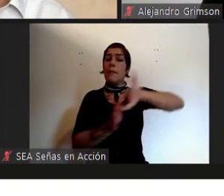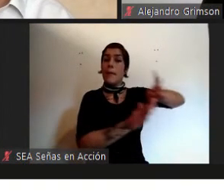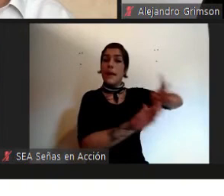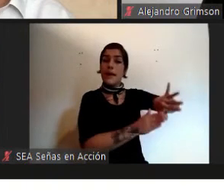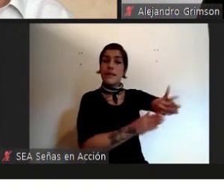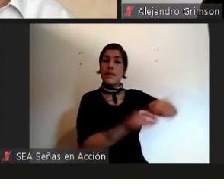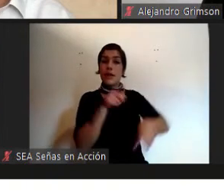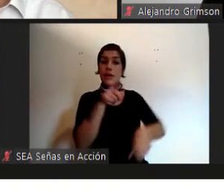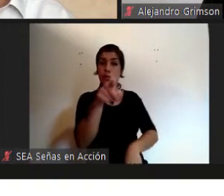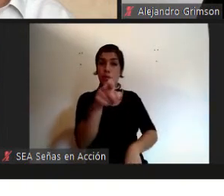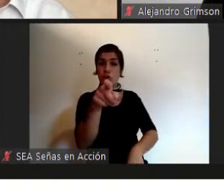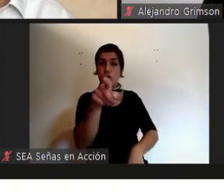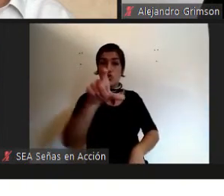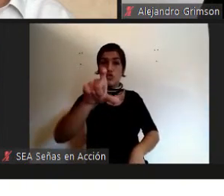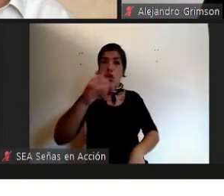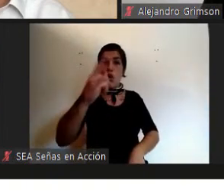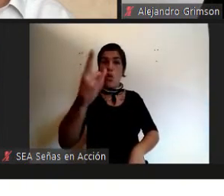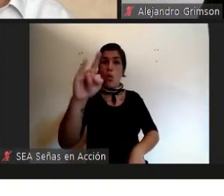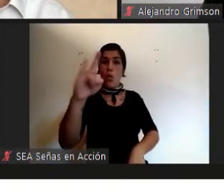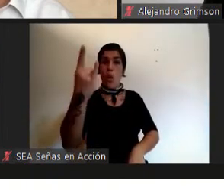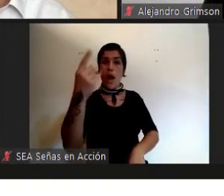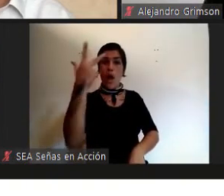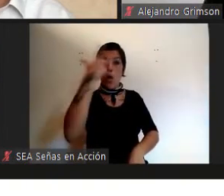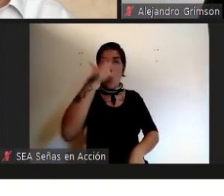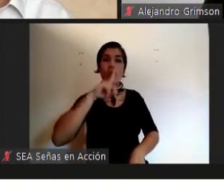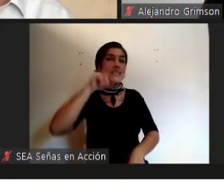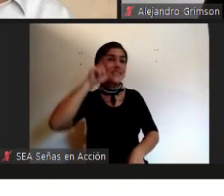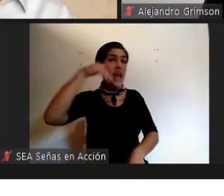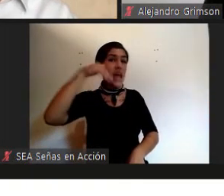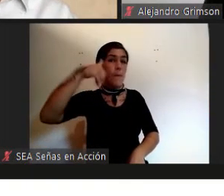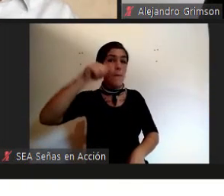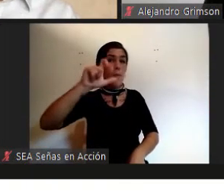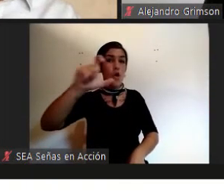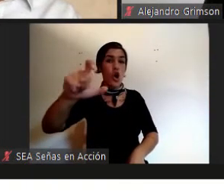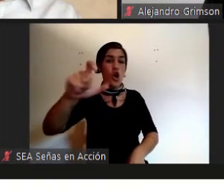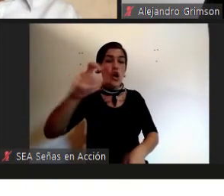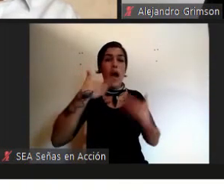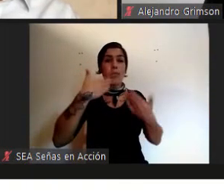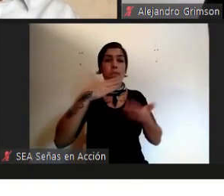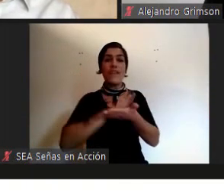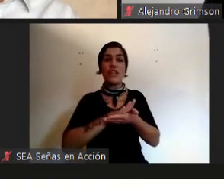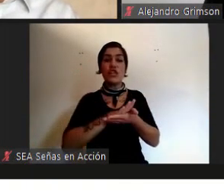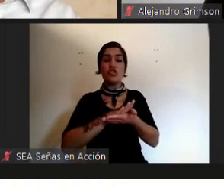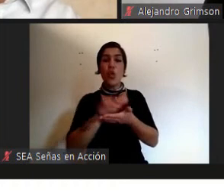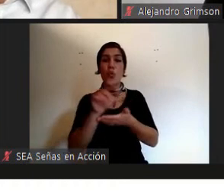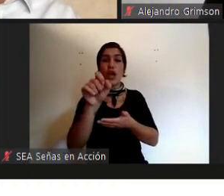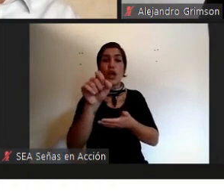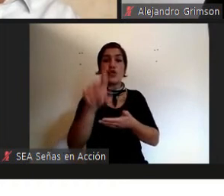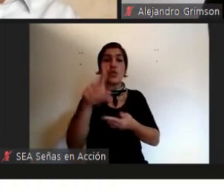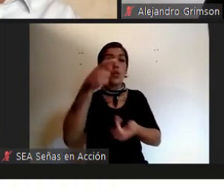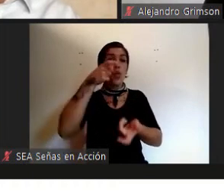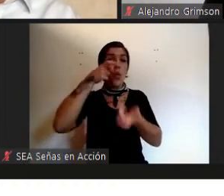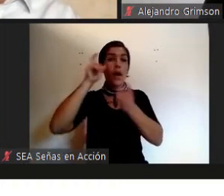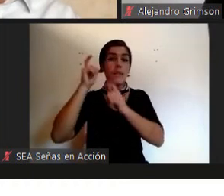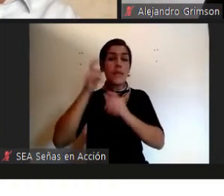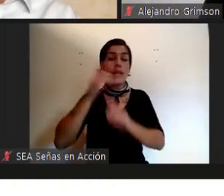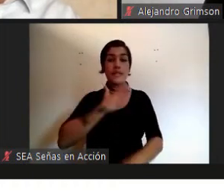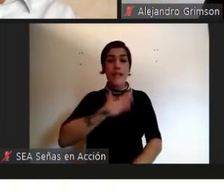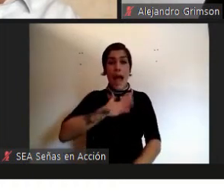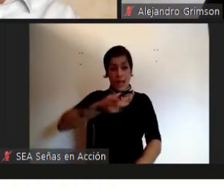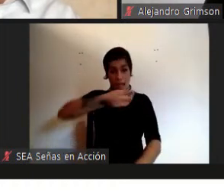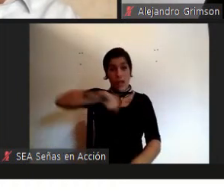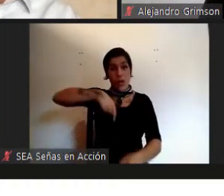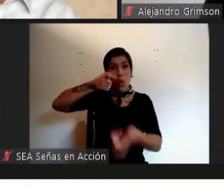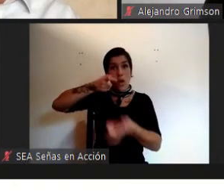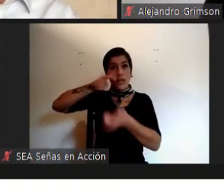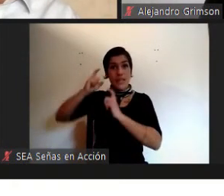that you stated, Cuauhtémoc, what resounded in me is the experience that we were able to